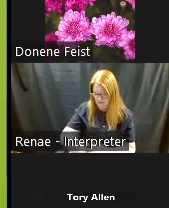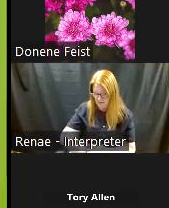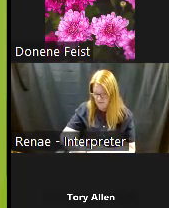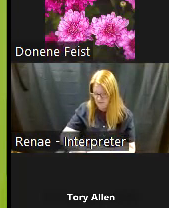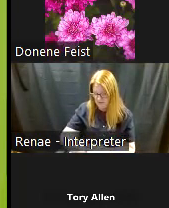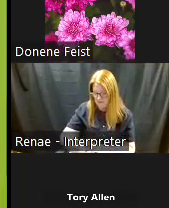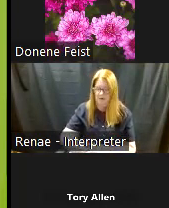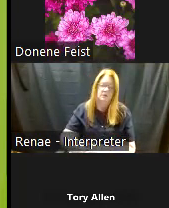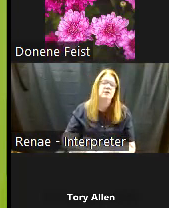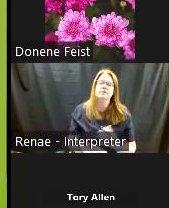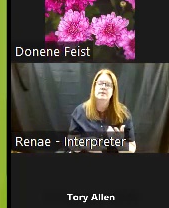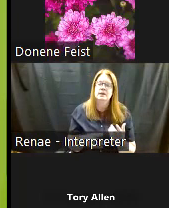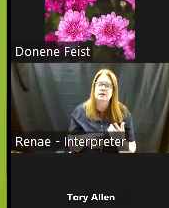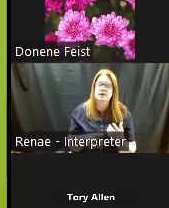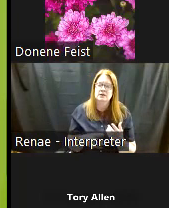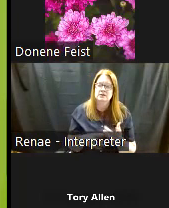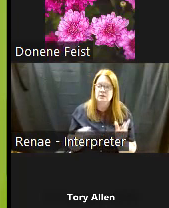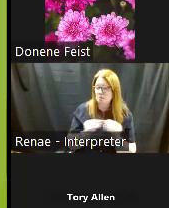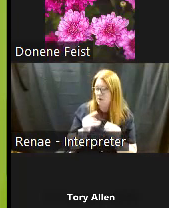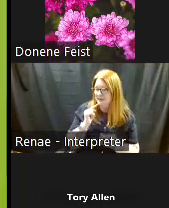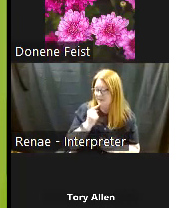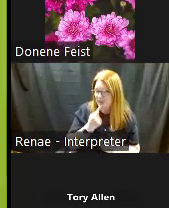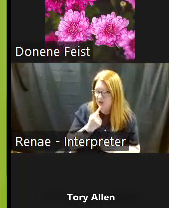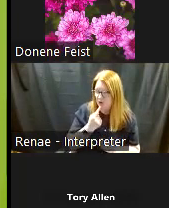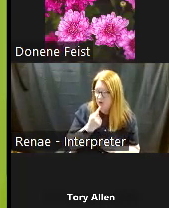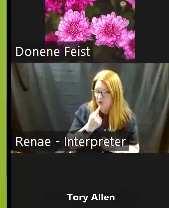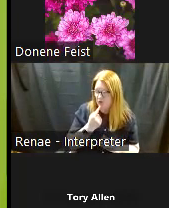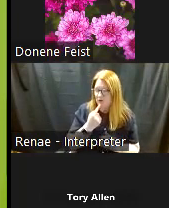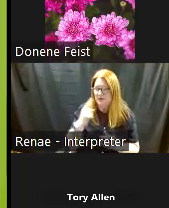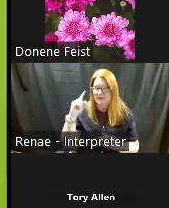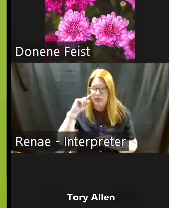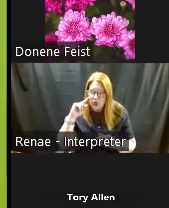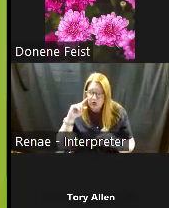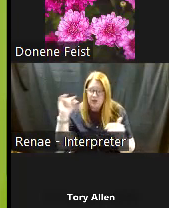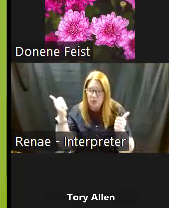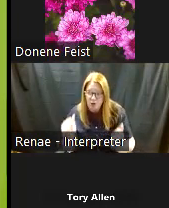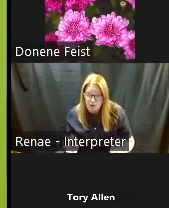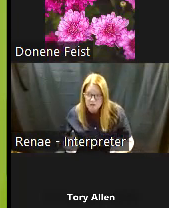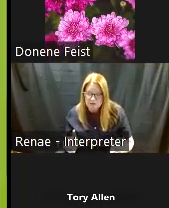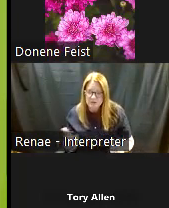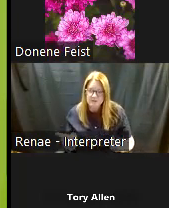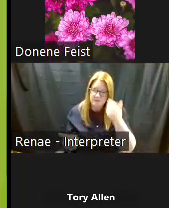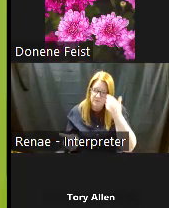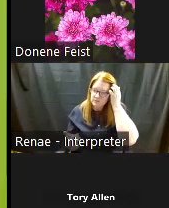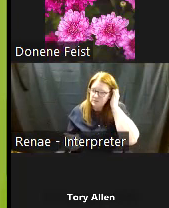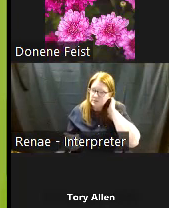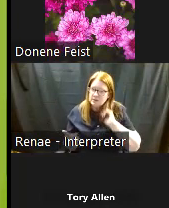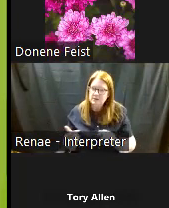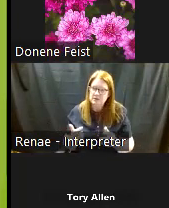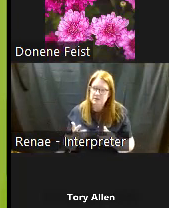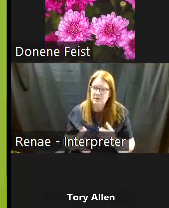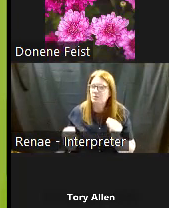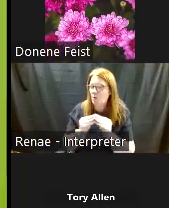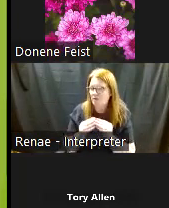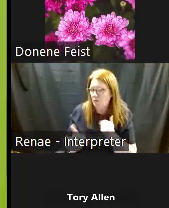course, the more severe the hearing difference is, or the hearing loss is, the greater risk there is